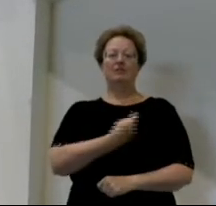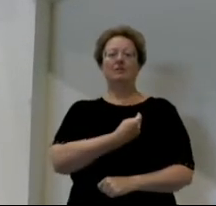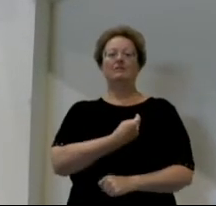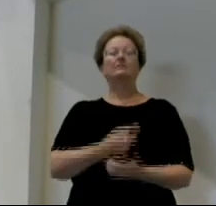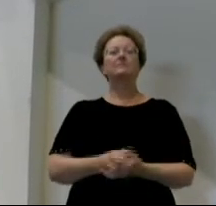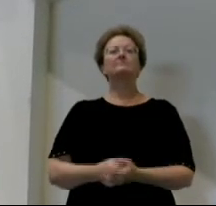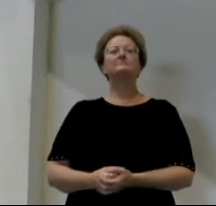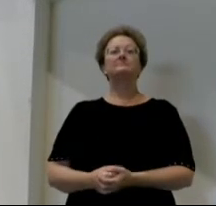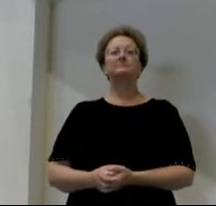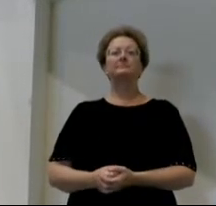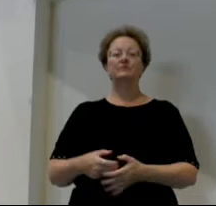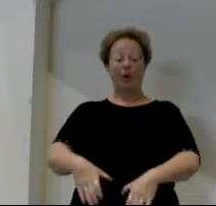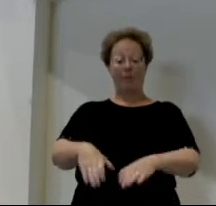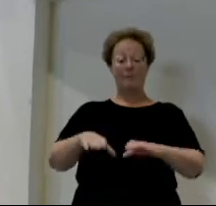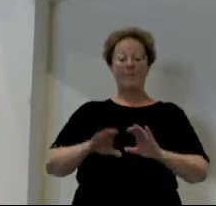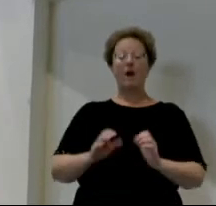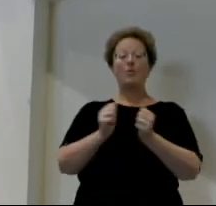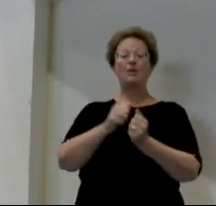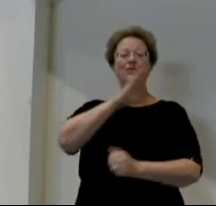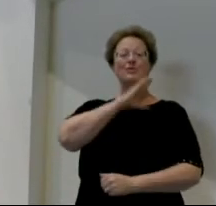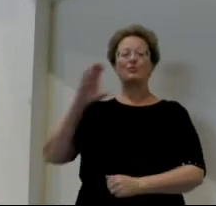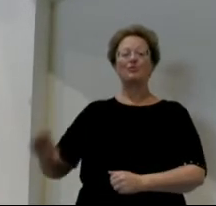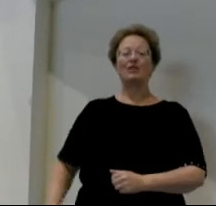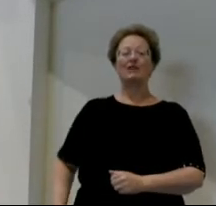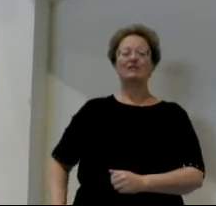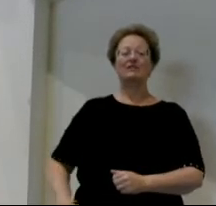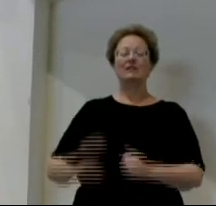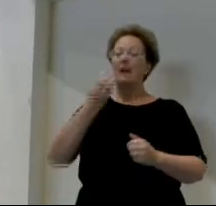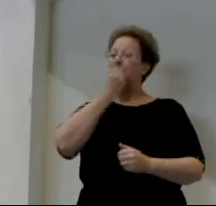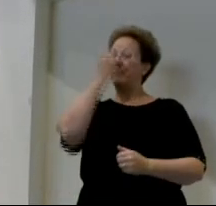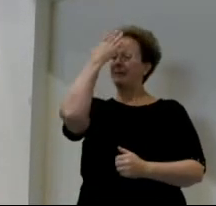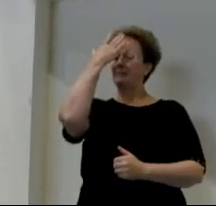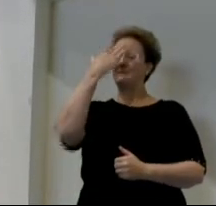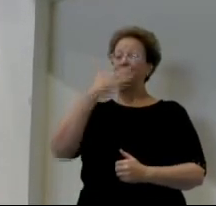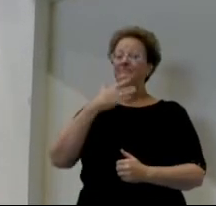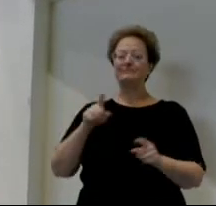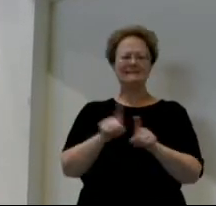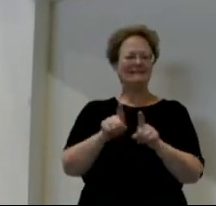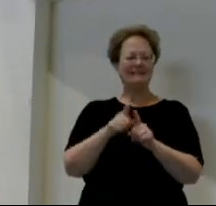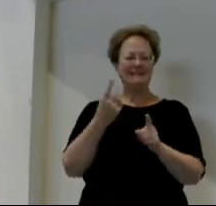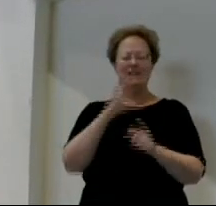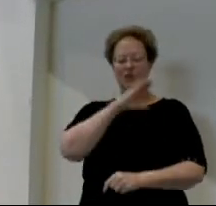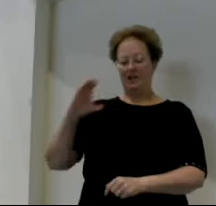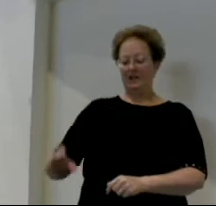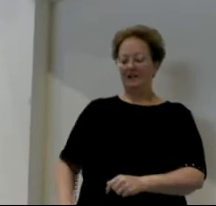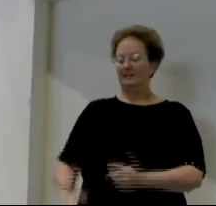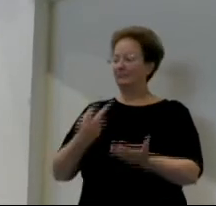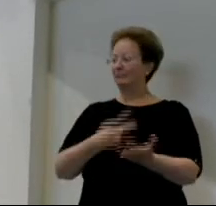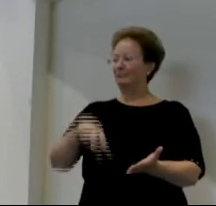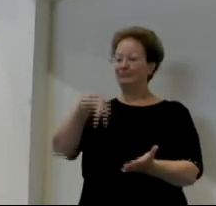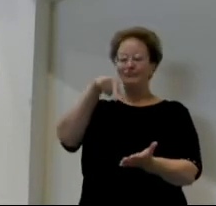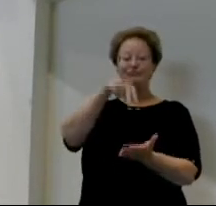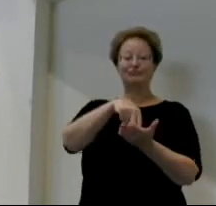Paul says we were buried, therefore, with Christ by baptism into death, in order that just as Christ was raised from the dead by the glory of the